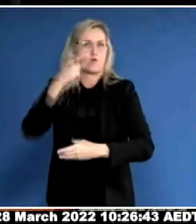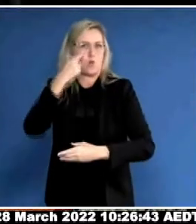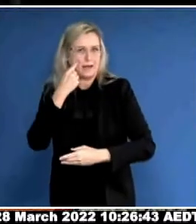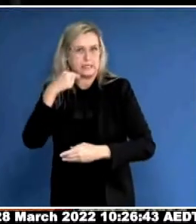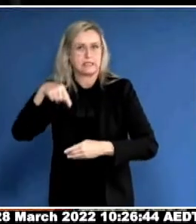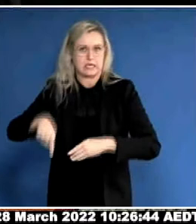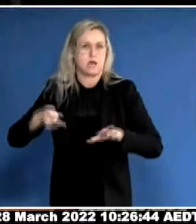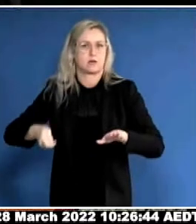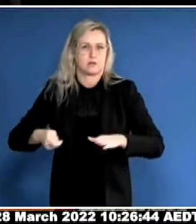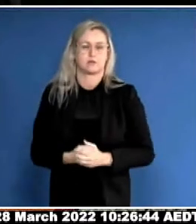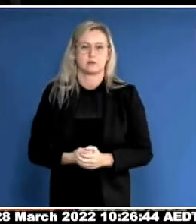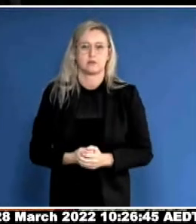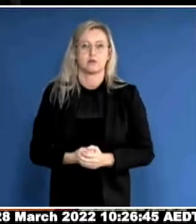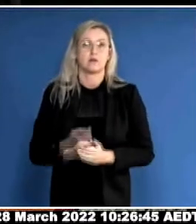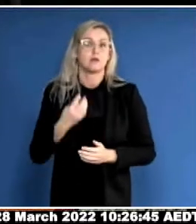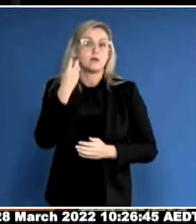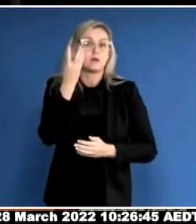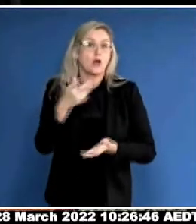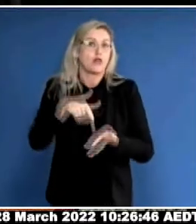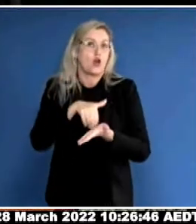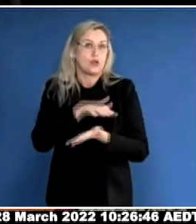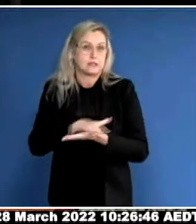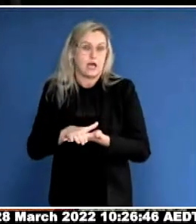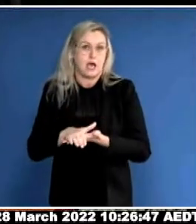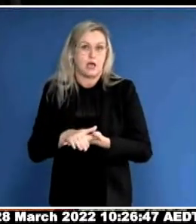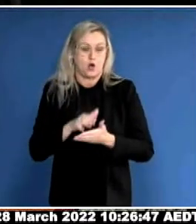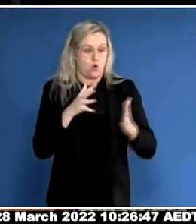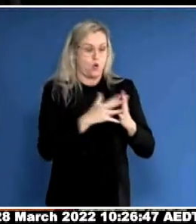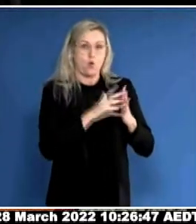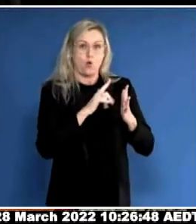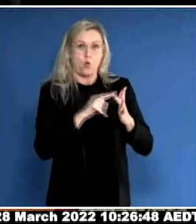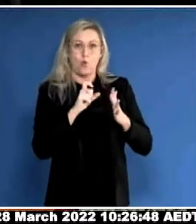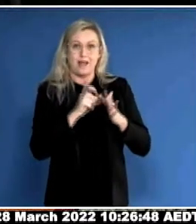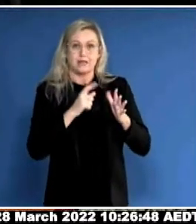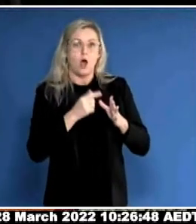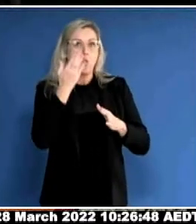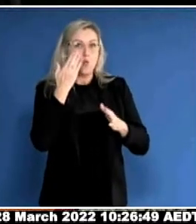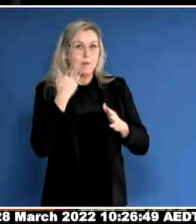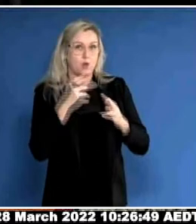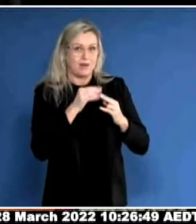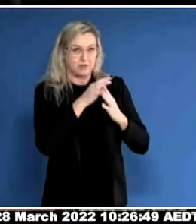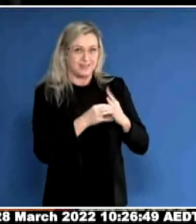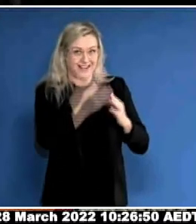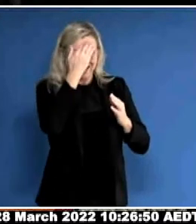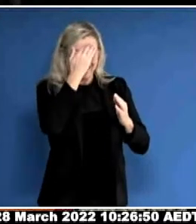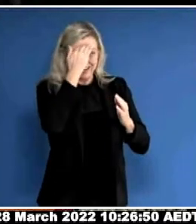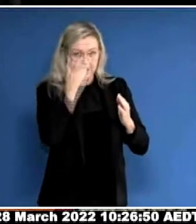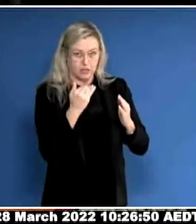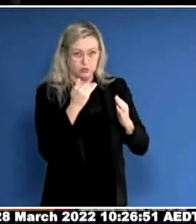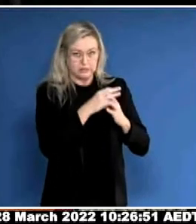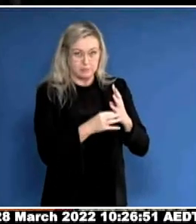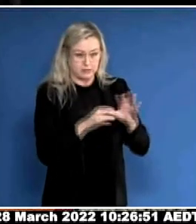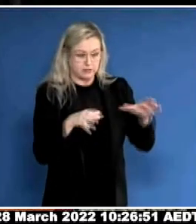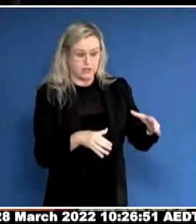we'll be very fortunate to have a panel from WIDA to talk about the importance of understanding violence and abuse as a human rights